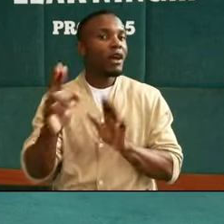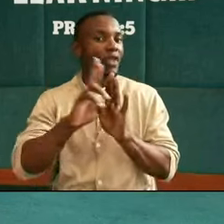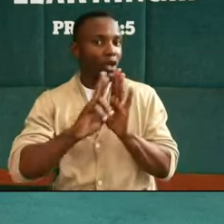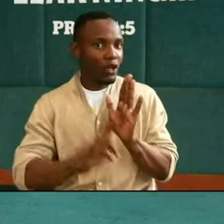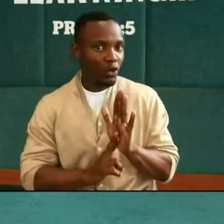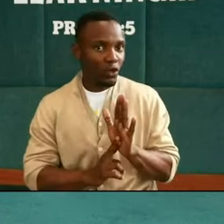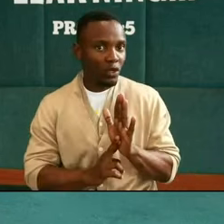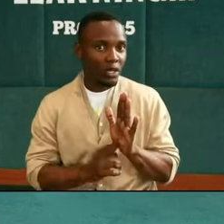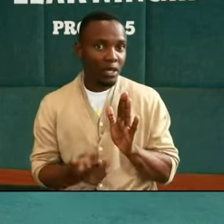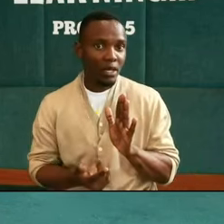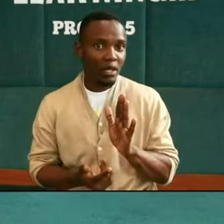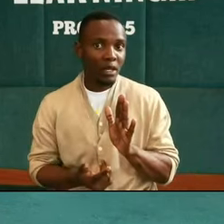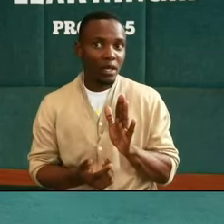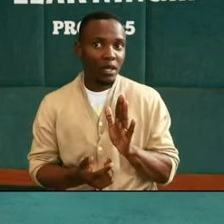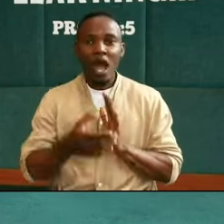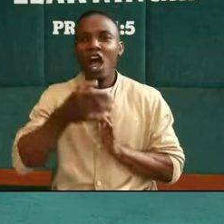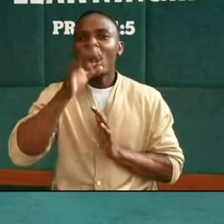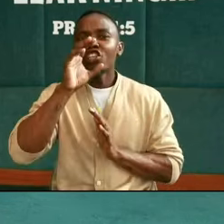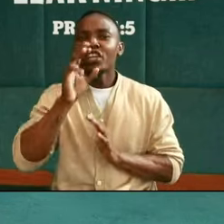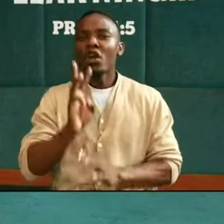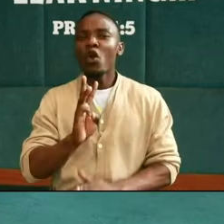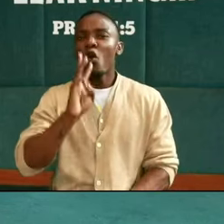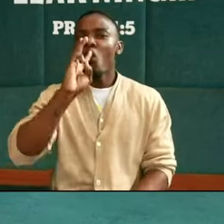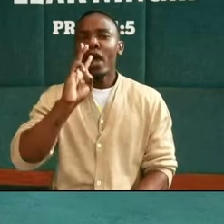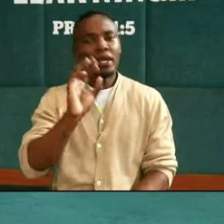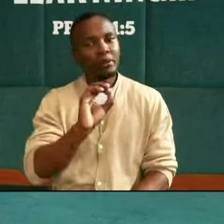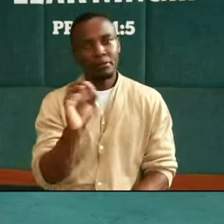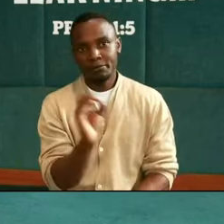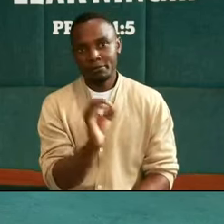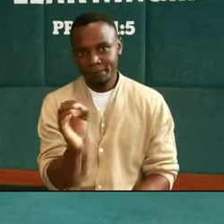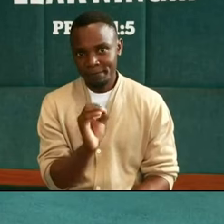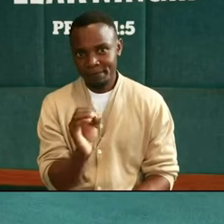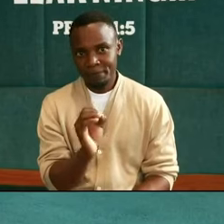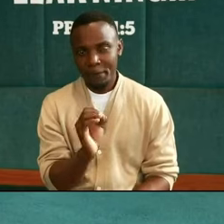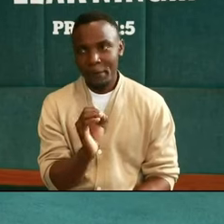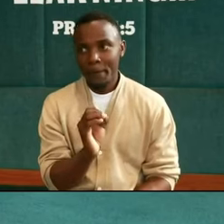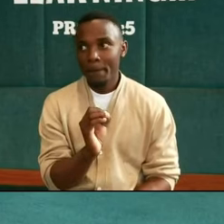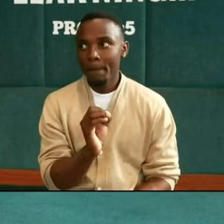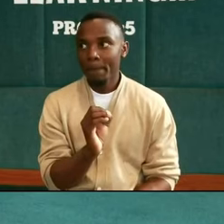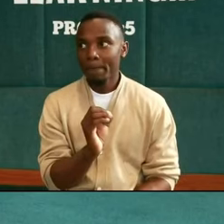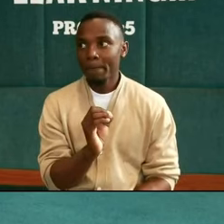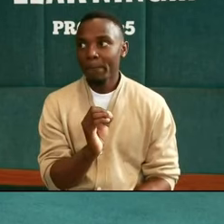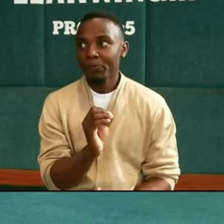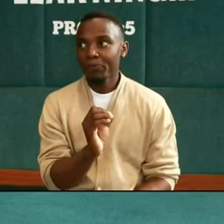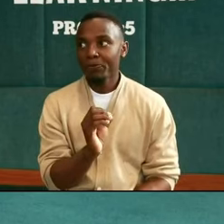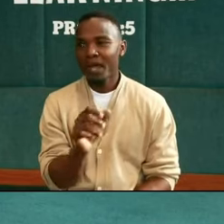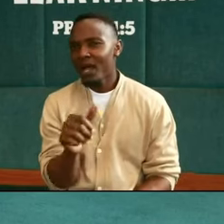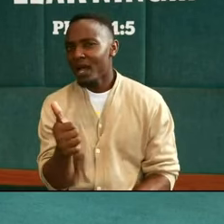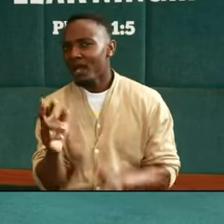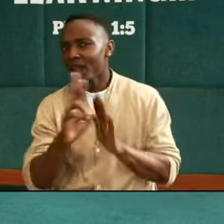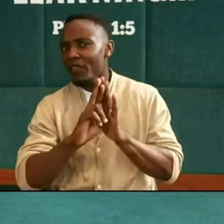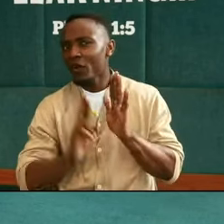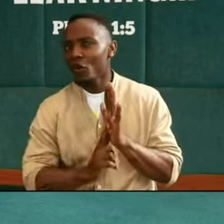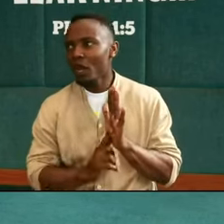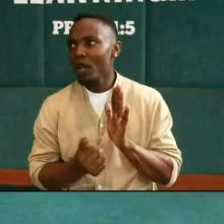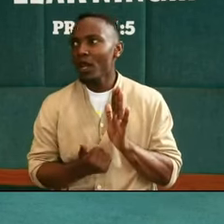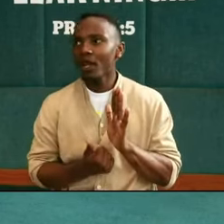not meant to drink what? Wine. What else was he not meant to do? To?